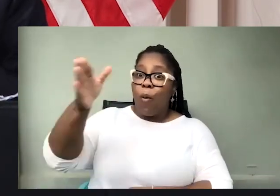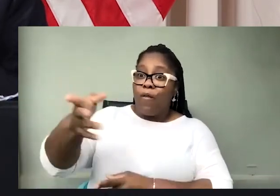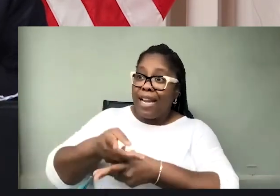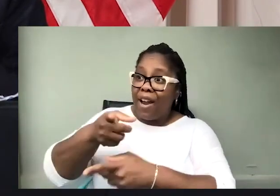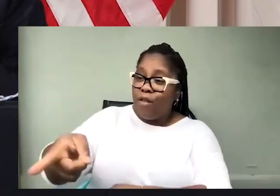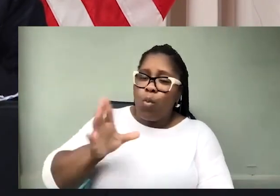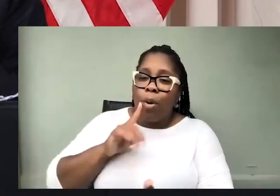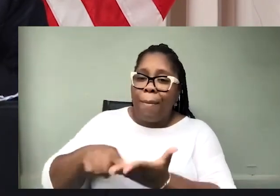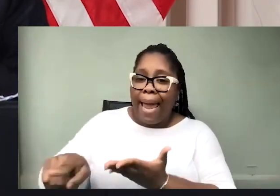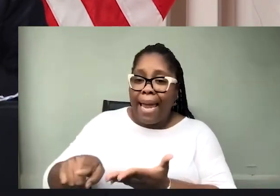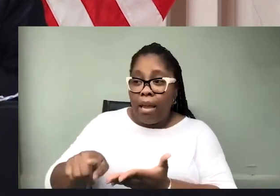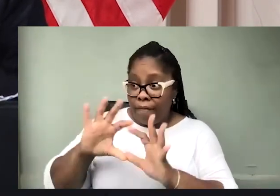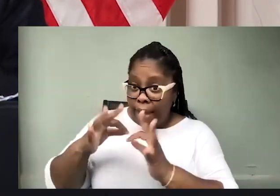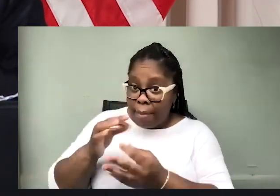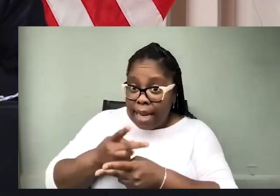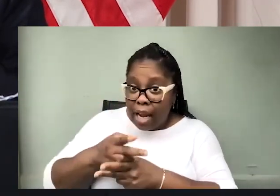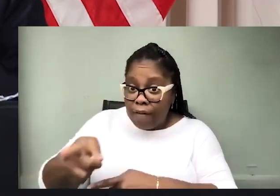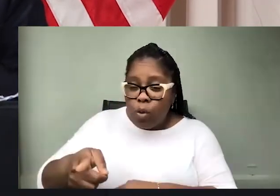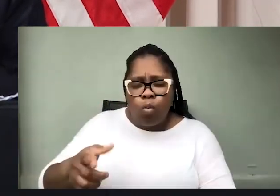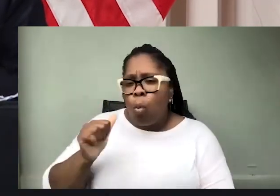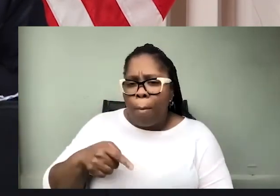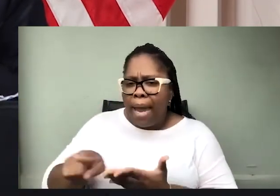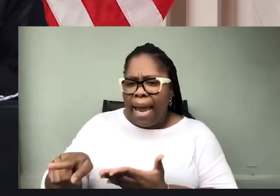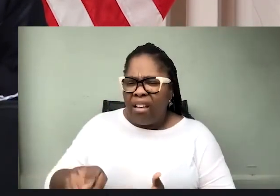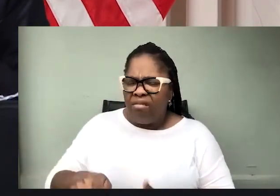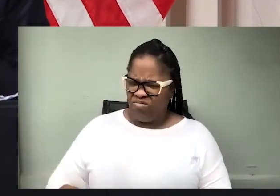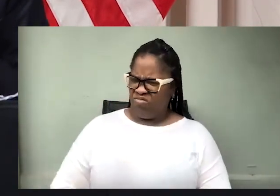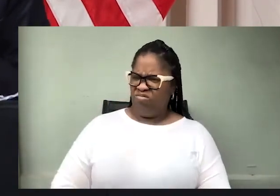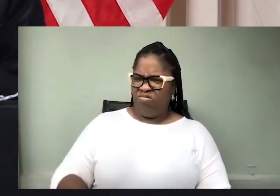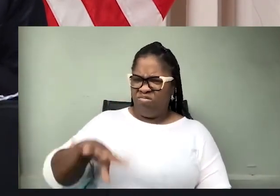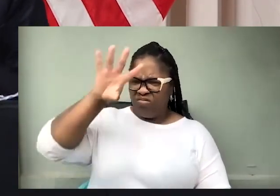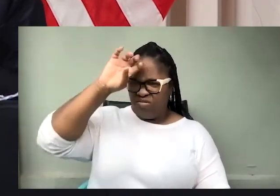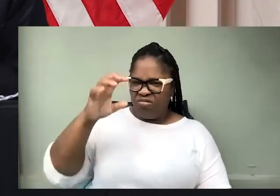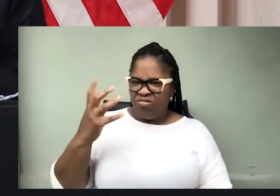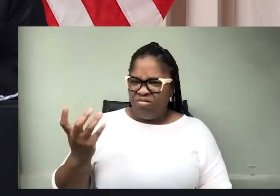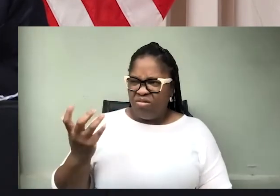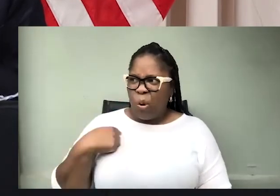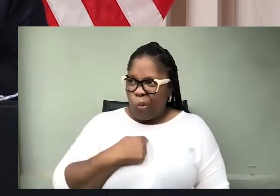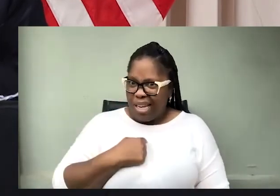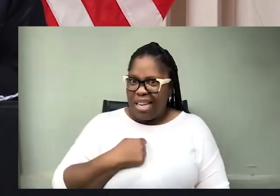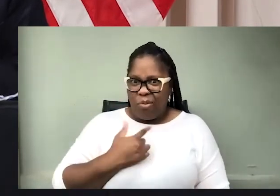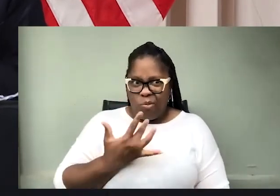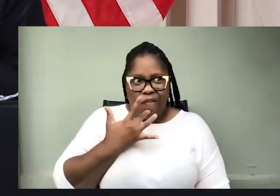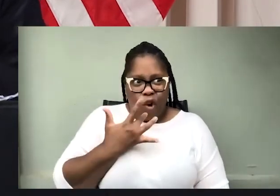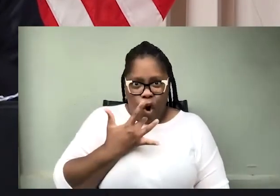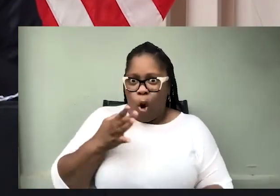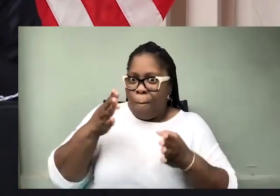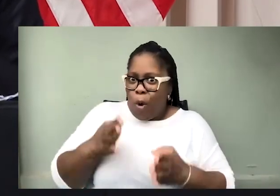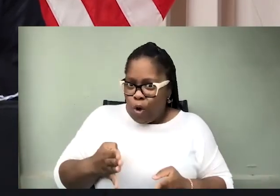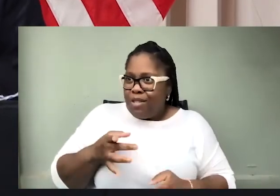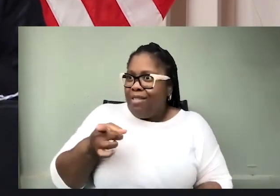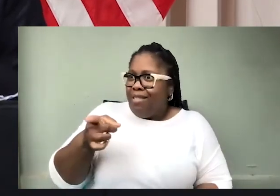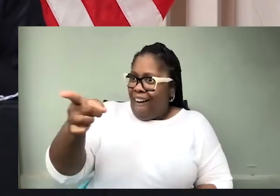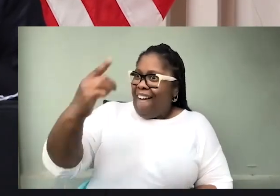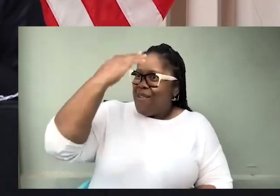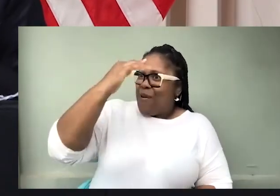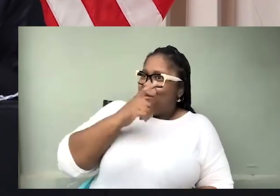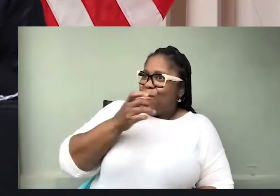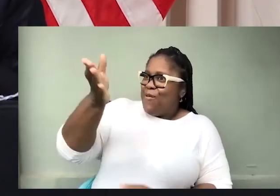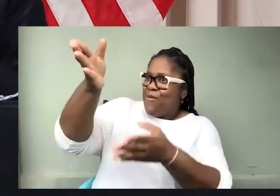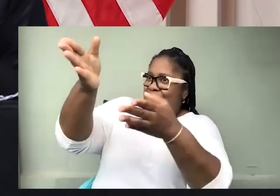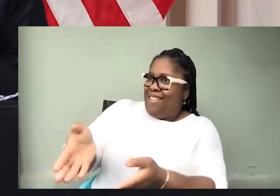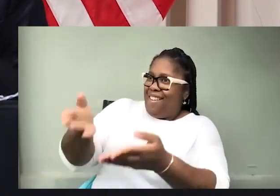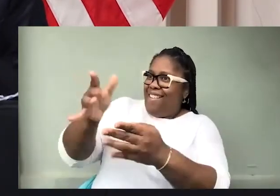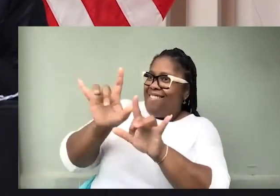sense. All of us, when we're seniors, we would much prefer someone who we know and love and someone who loves us to provide